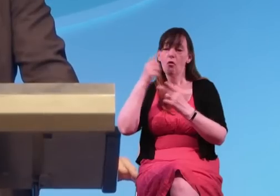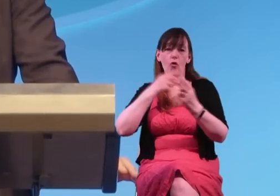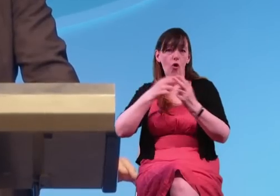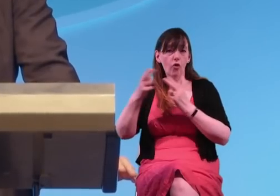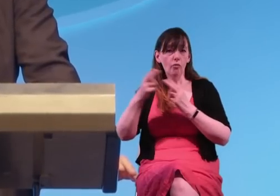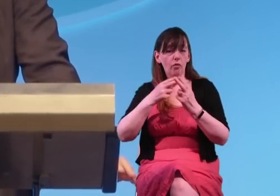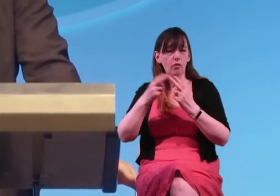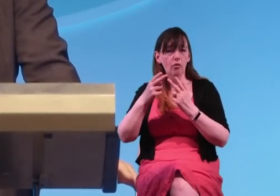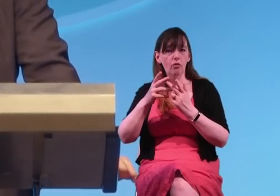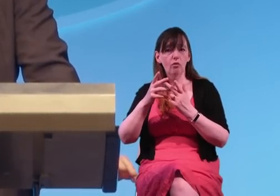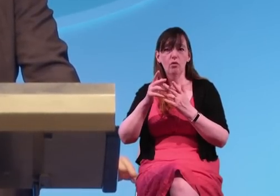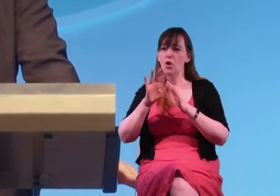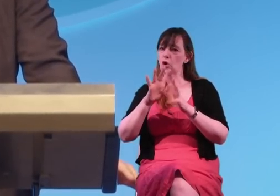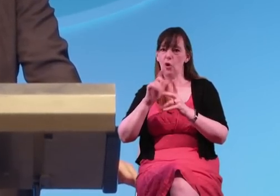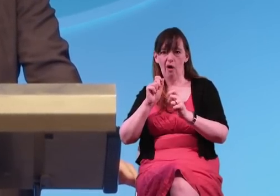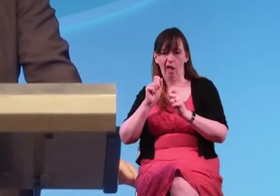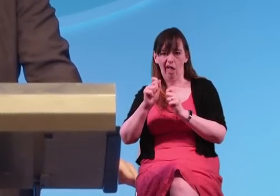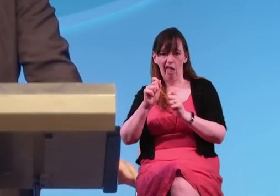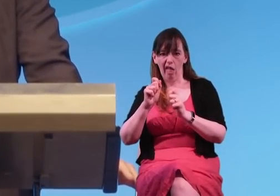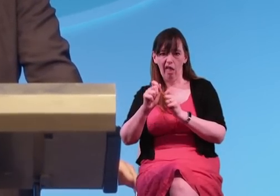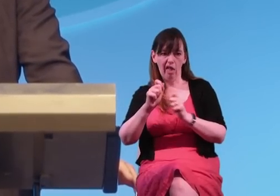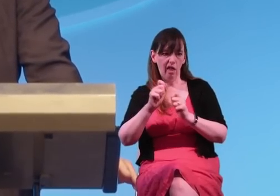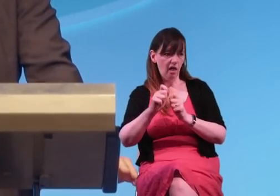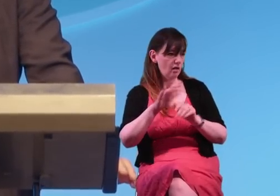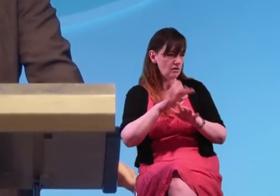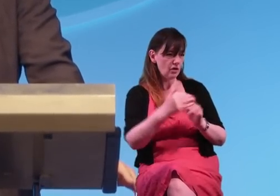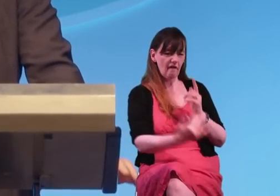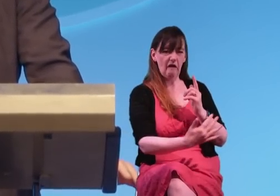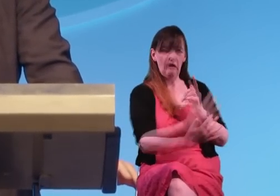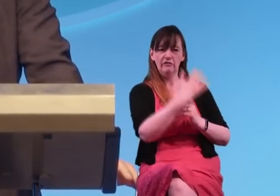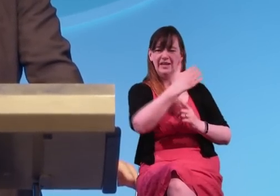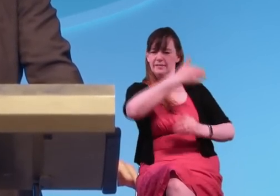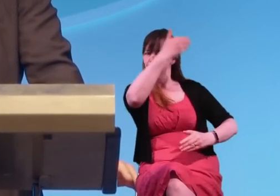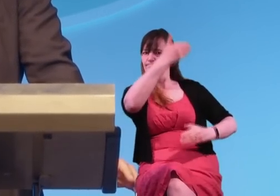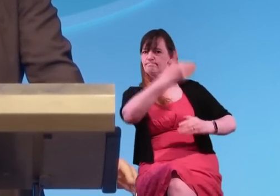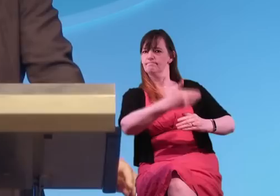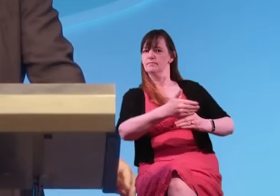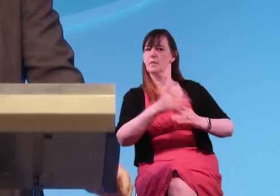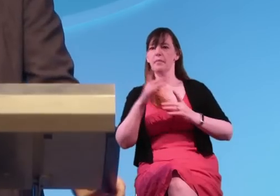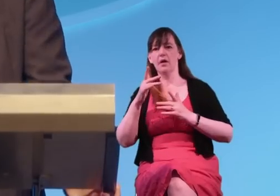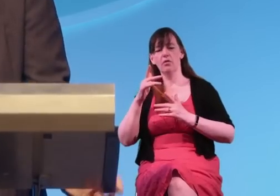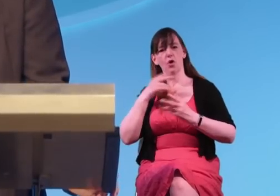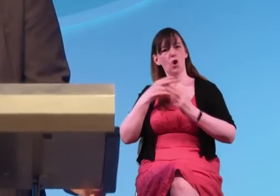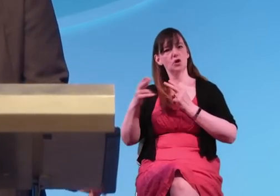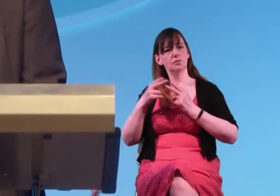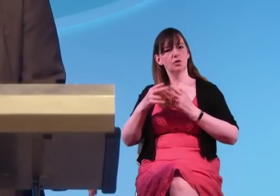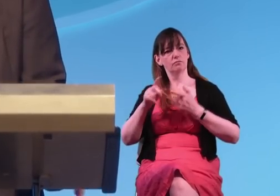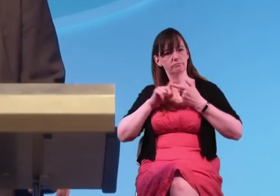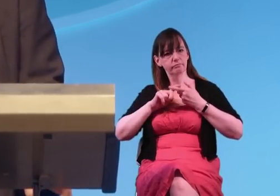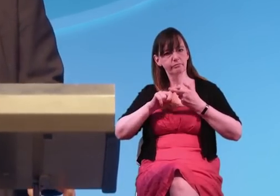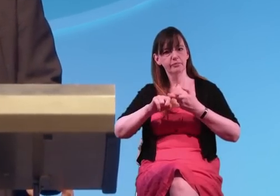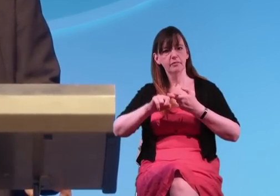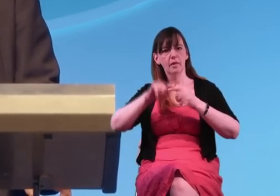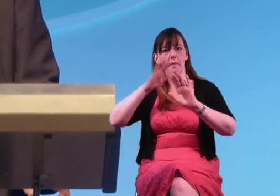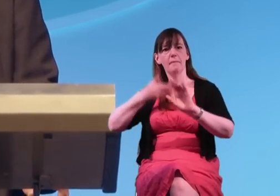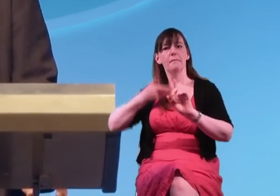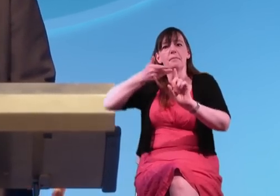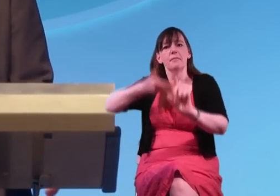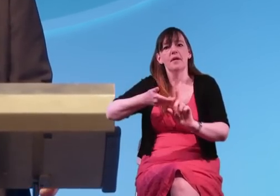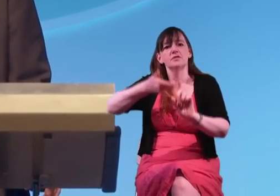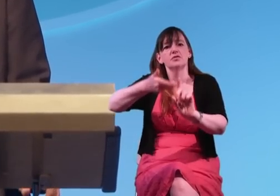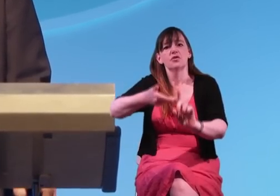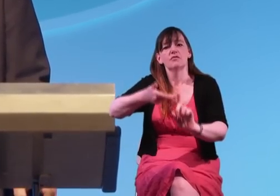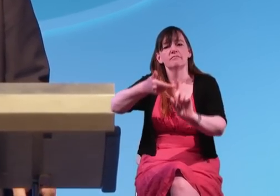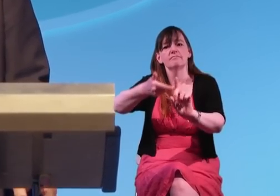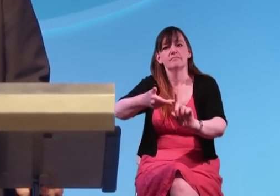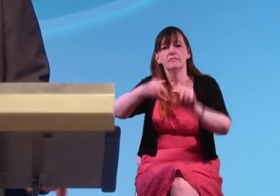unaffected by the prevailing influences of the age, might find itself securely in the hands of others, and